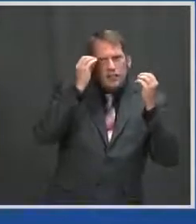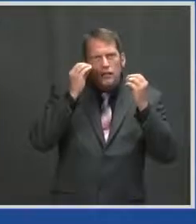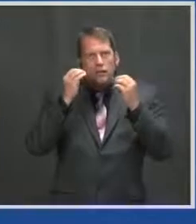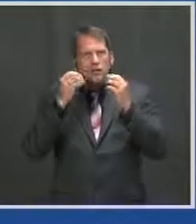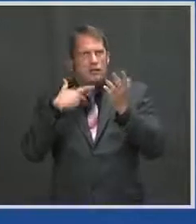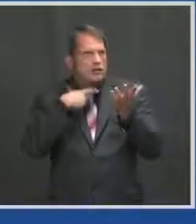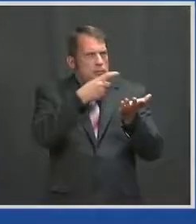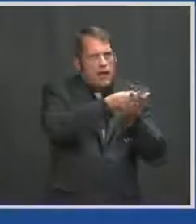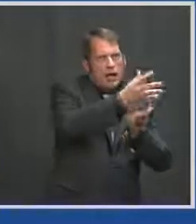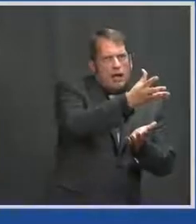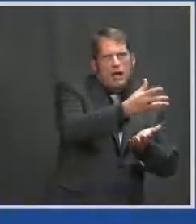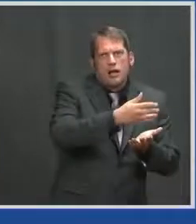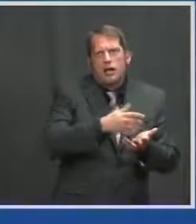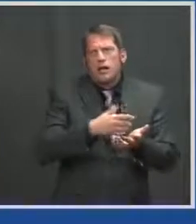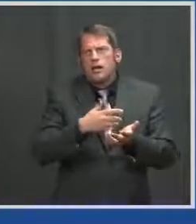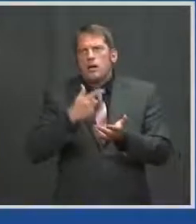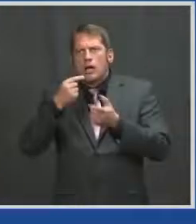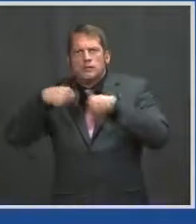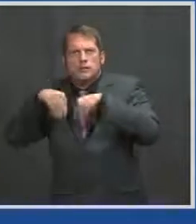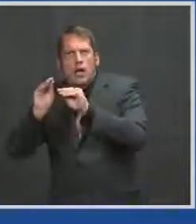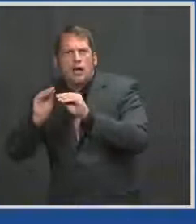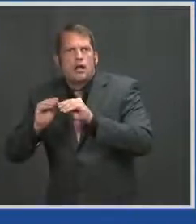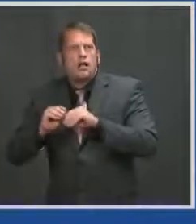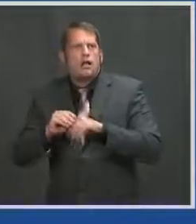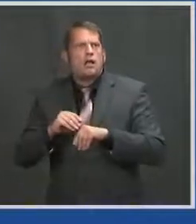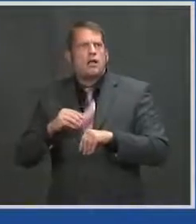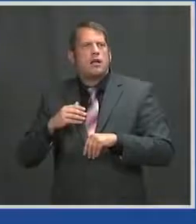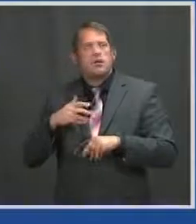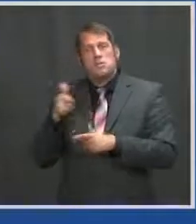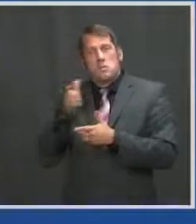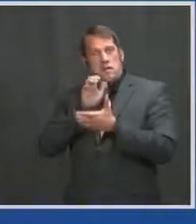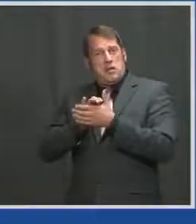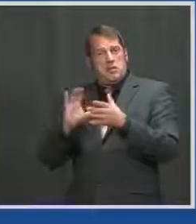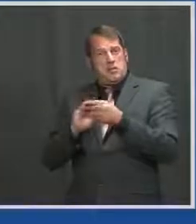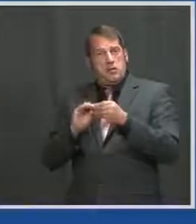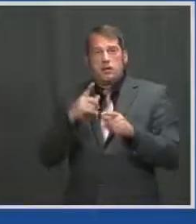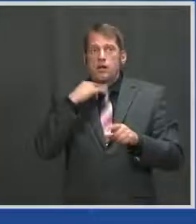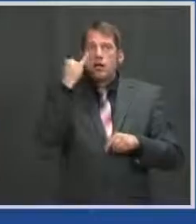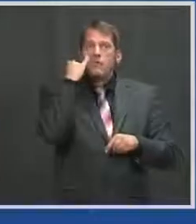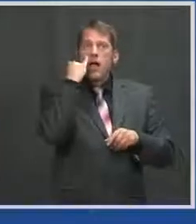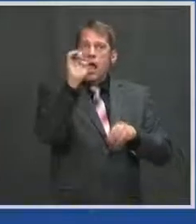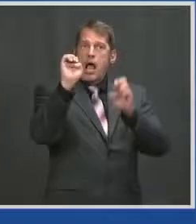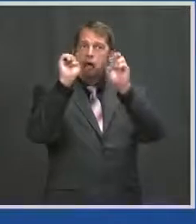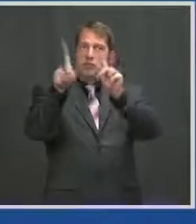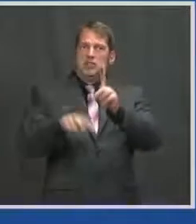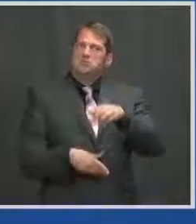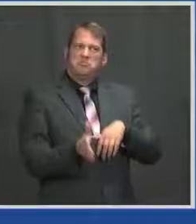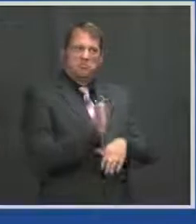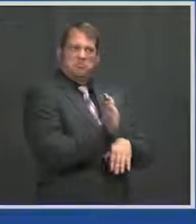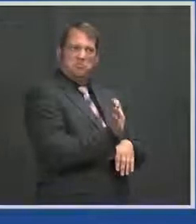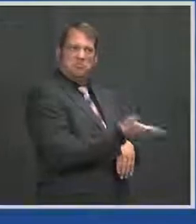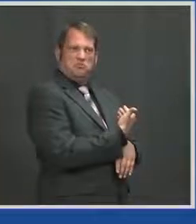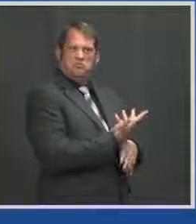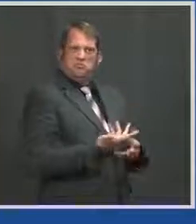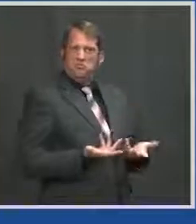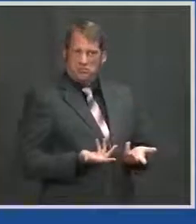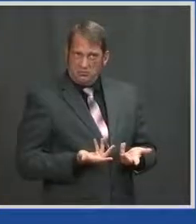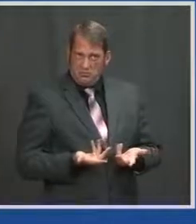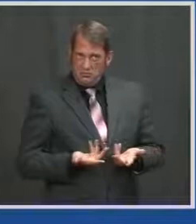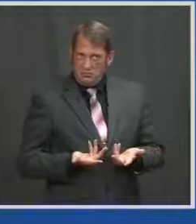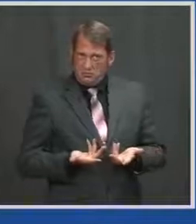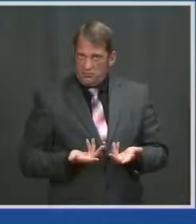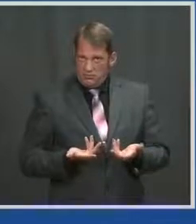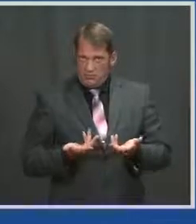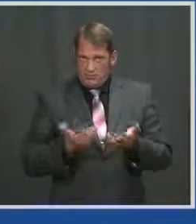that out-educates us is going to outcompete us. We also need to up our game in our education system. 12 years of education